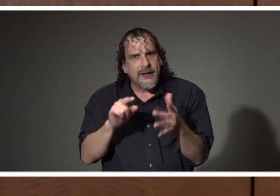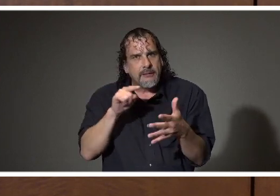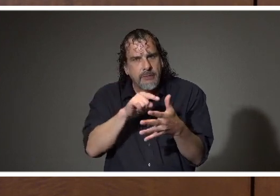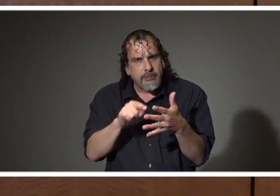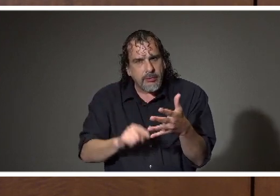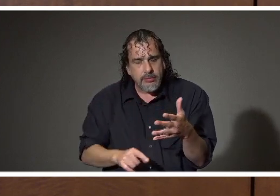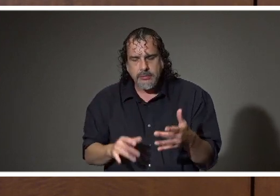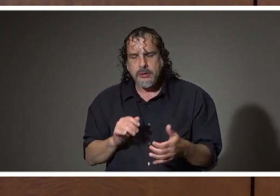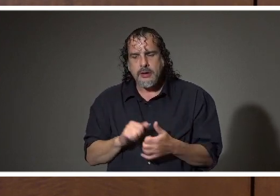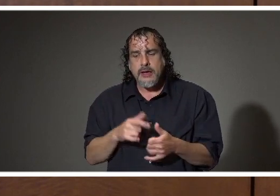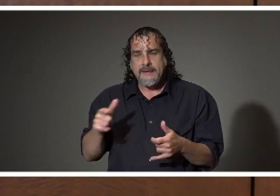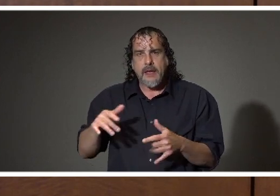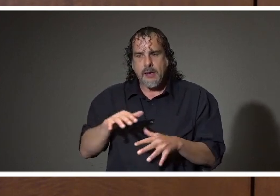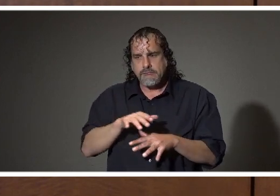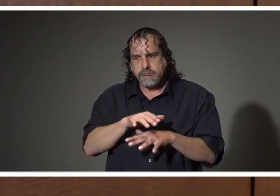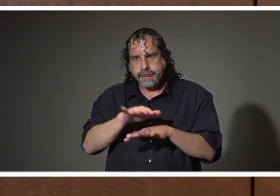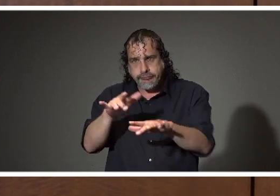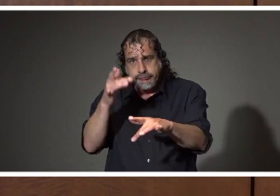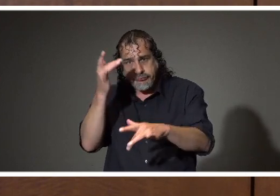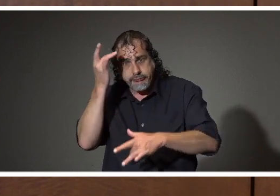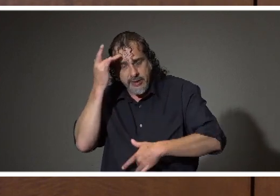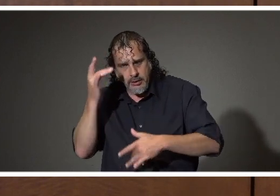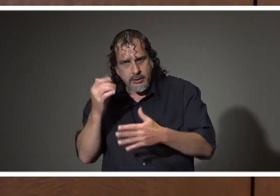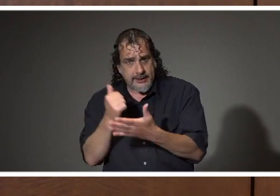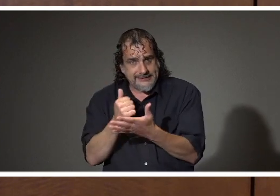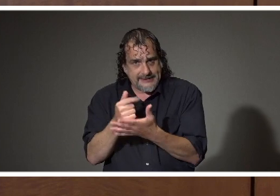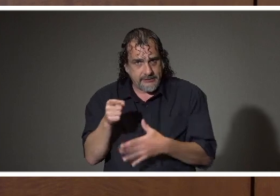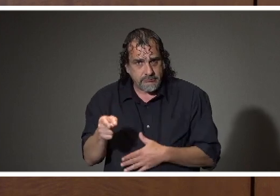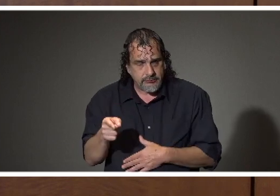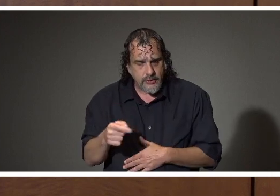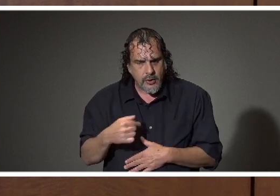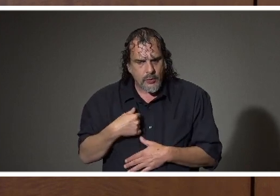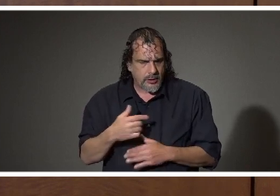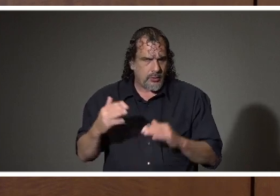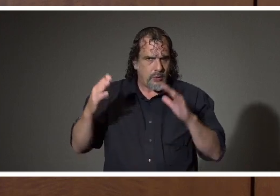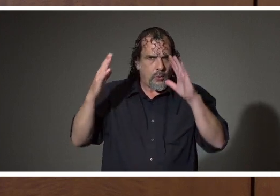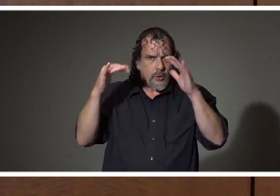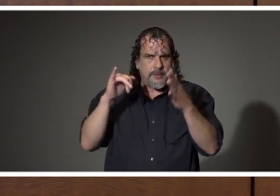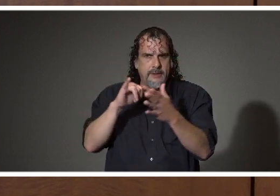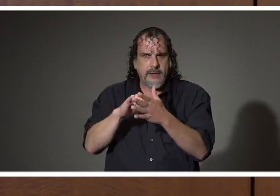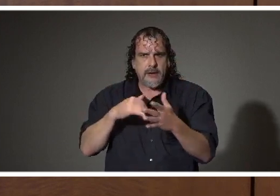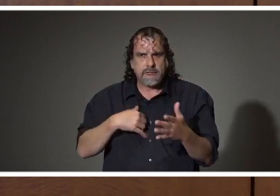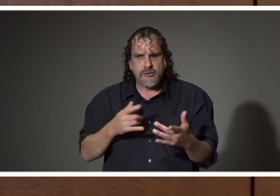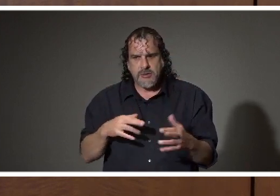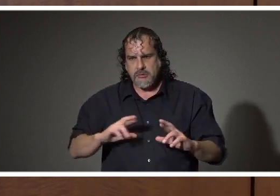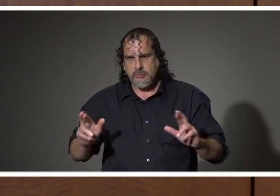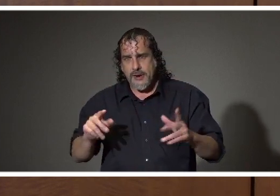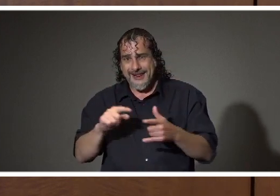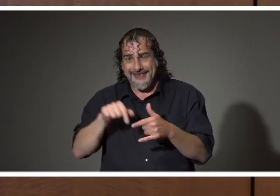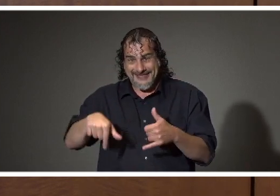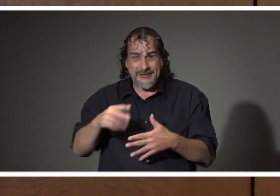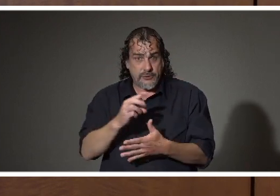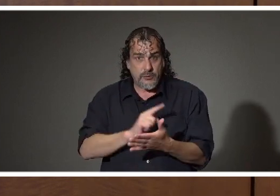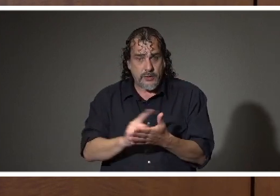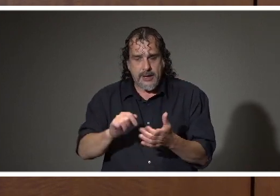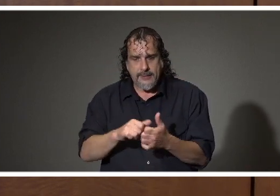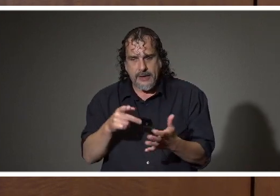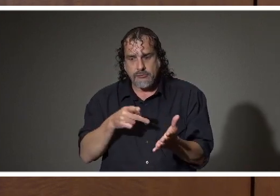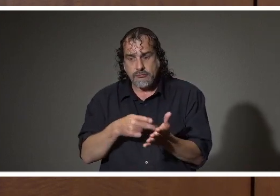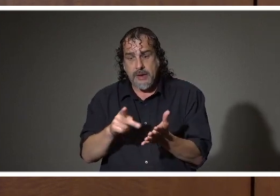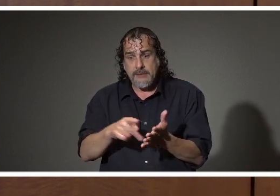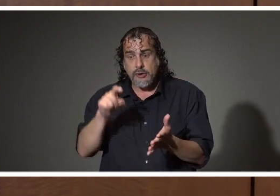pandemic unemployment assistance. We're hoping that will be available by the end of this week, and payments will go